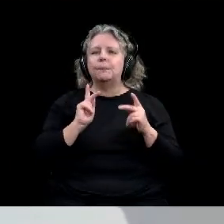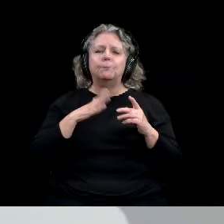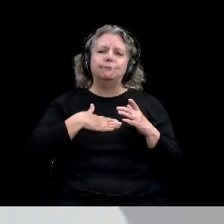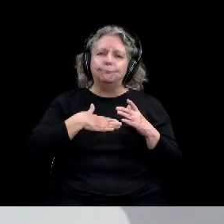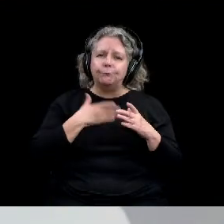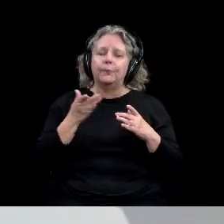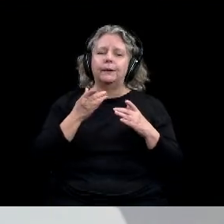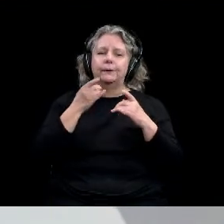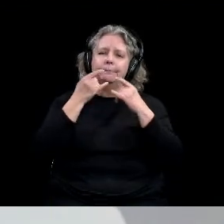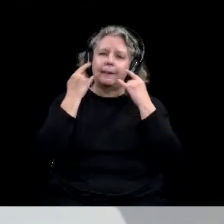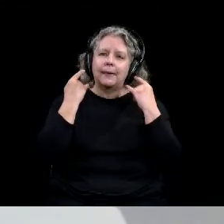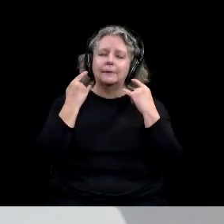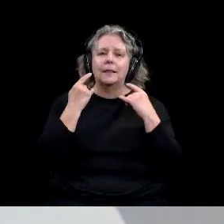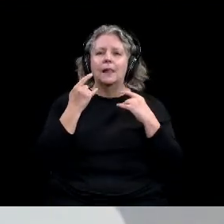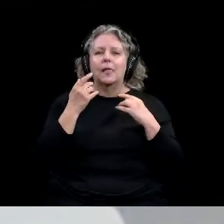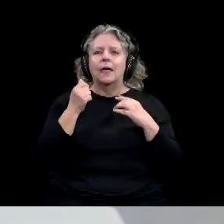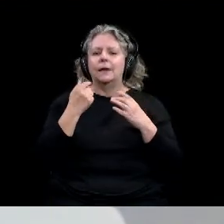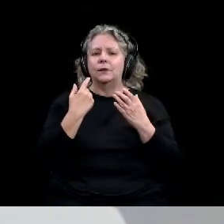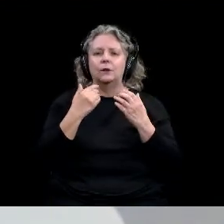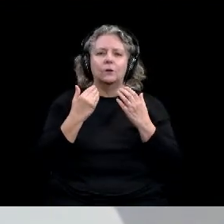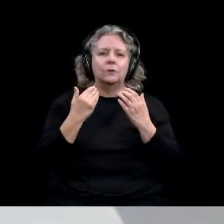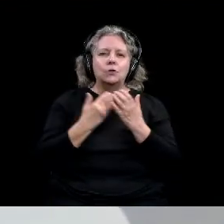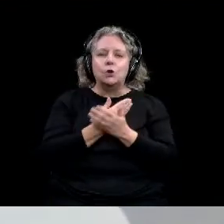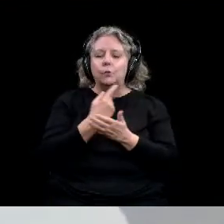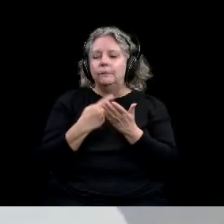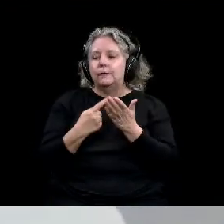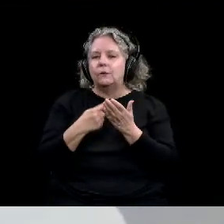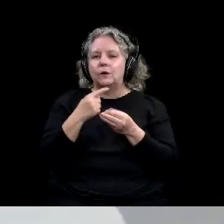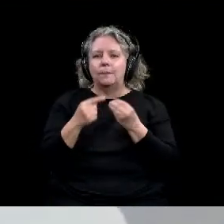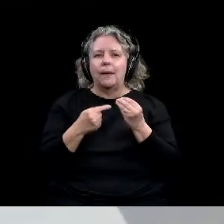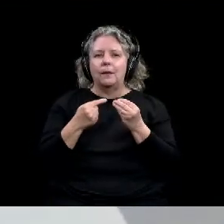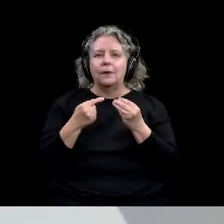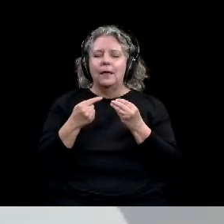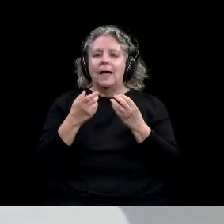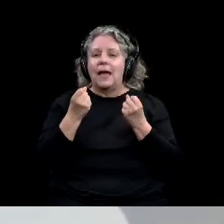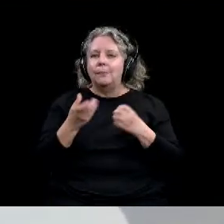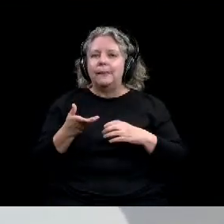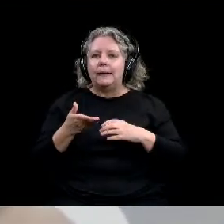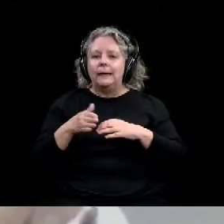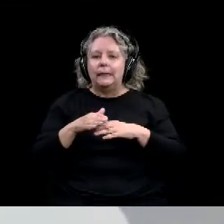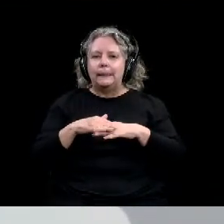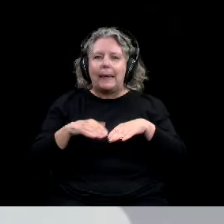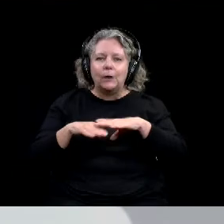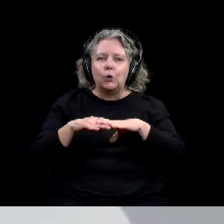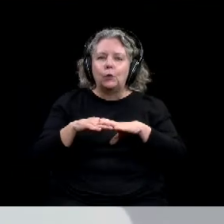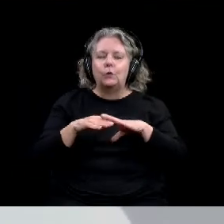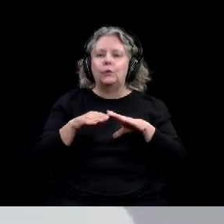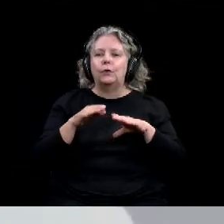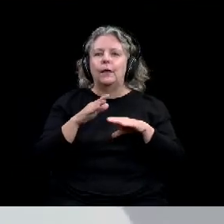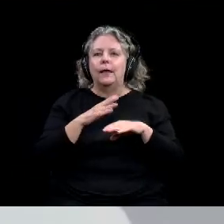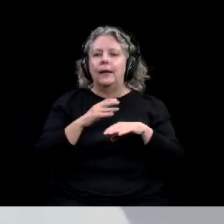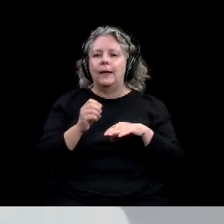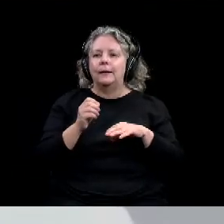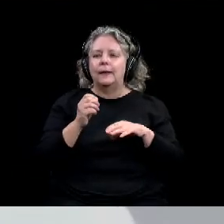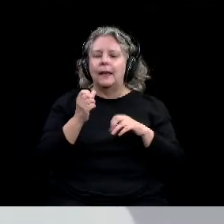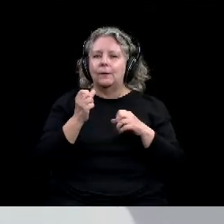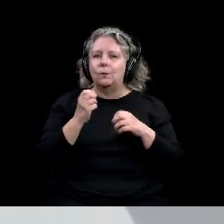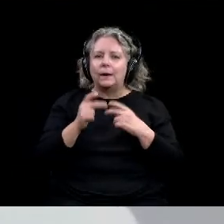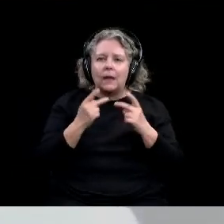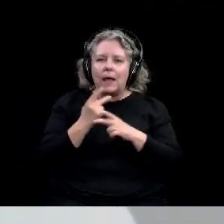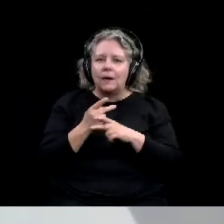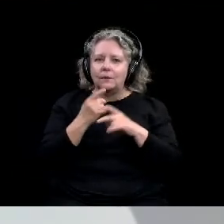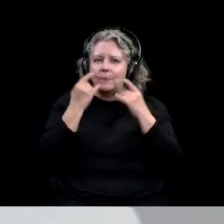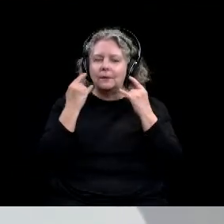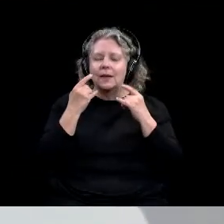I think are secondary to the fact that we're all taking care of each other by just consistently keeping